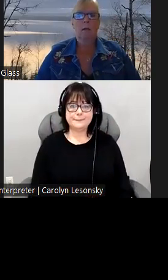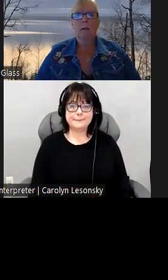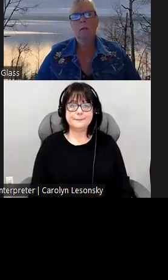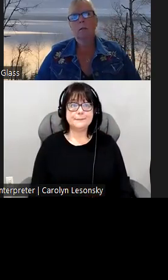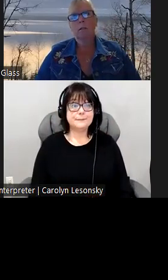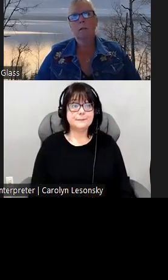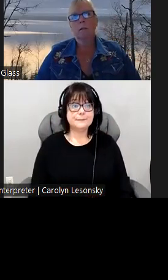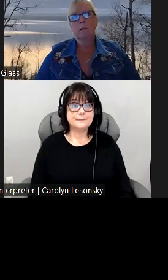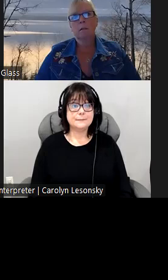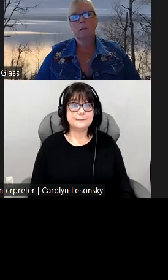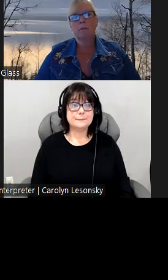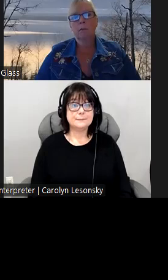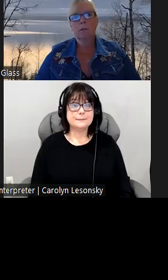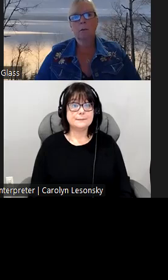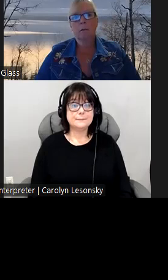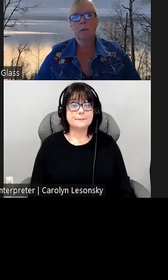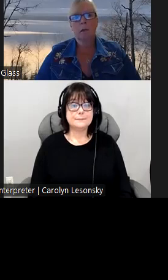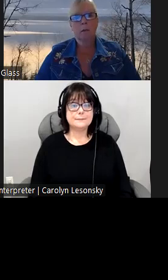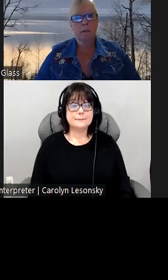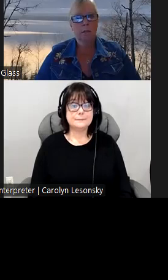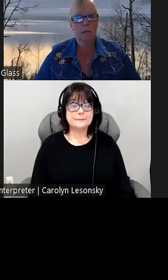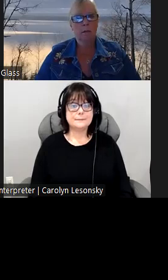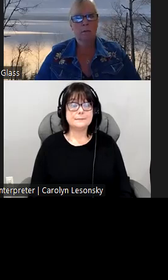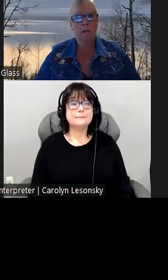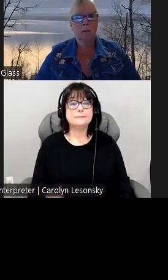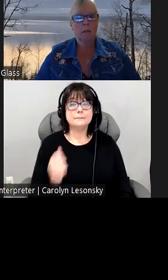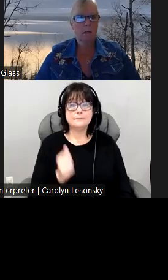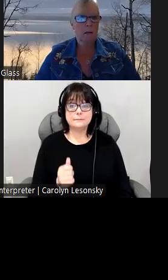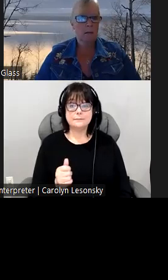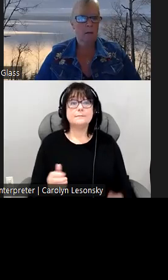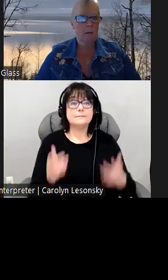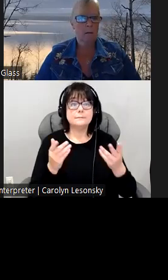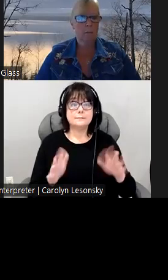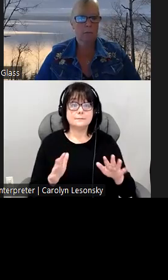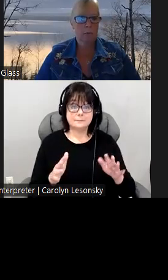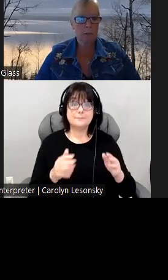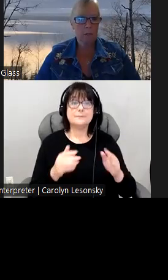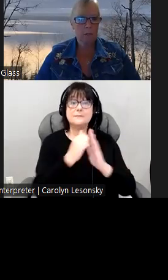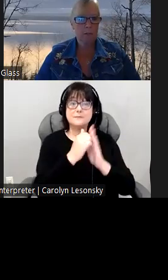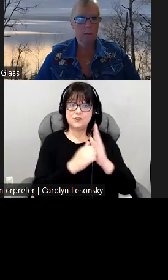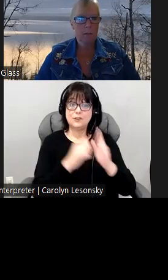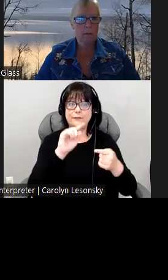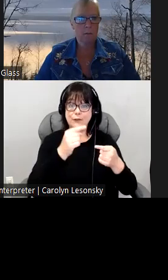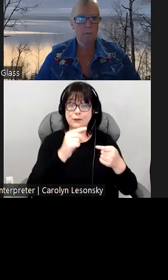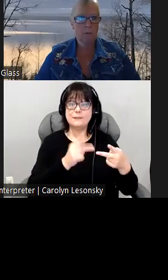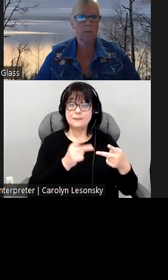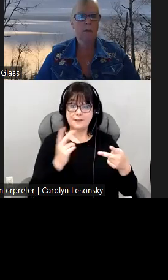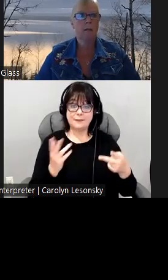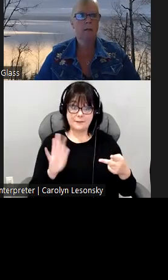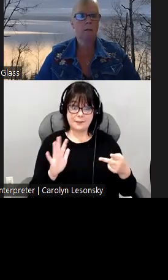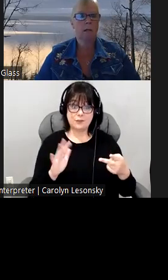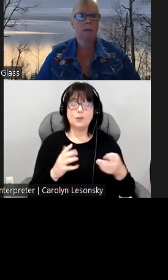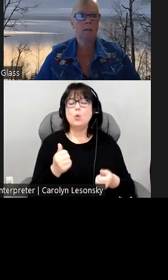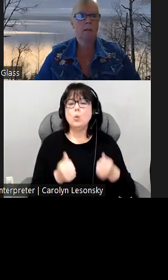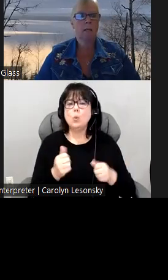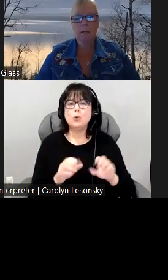So that concludes the first two items on our agenda. We've had a look at the performance measures that we're accountable for. We've had